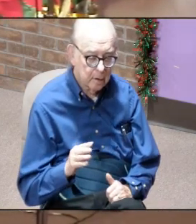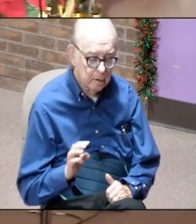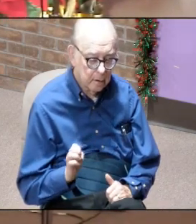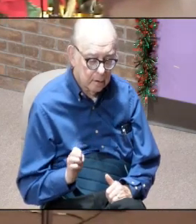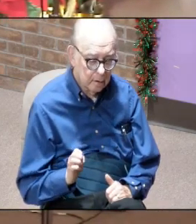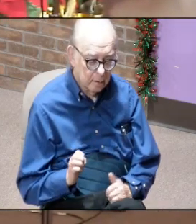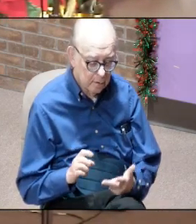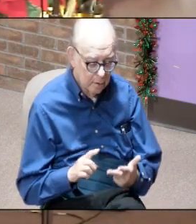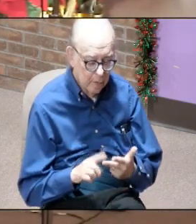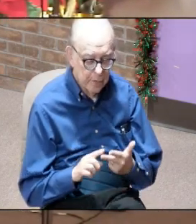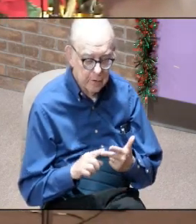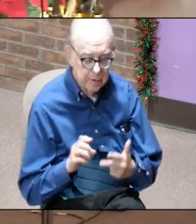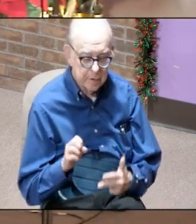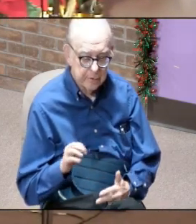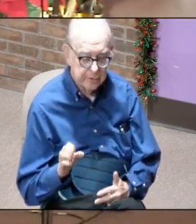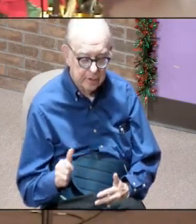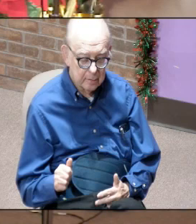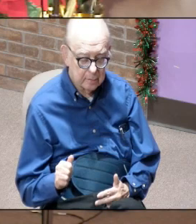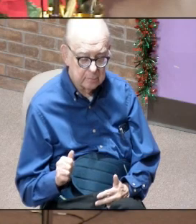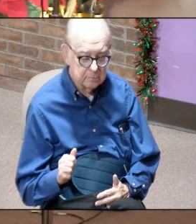The third seal.